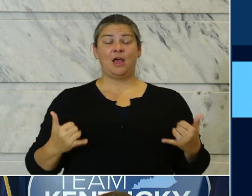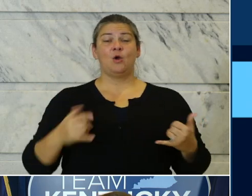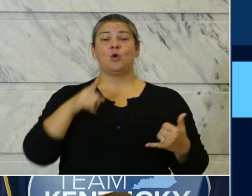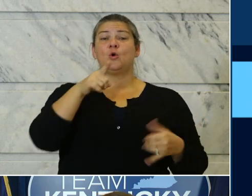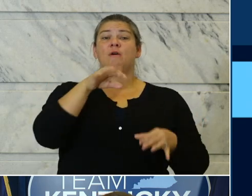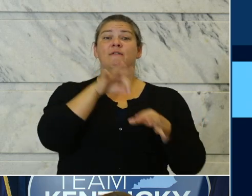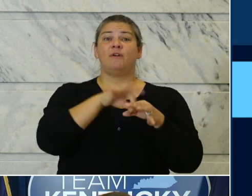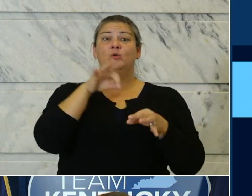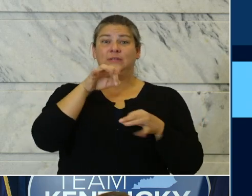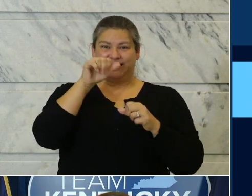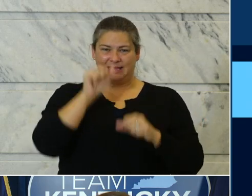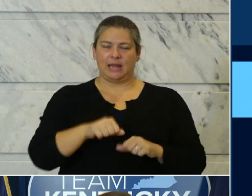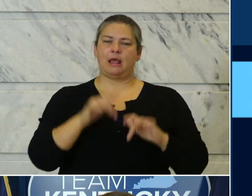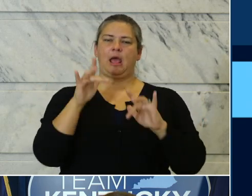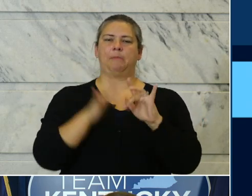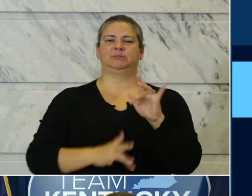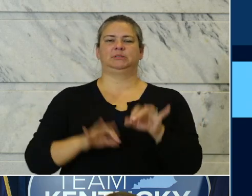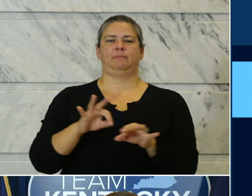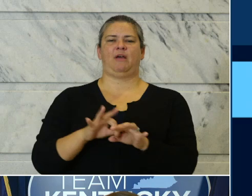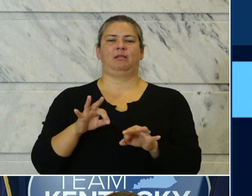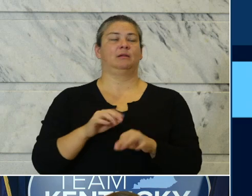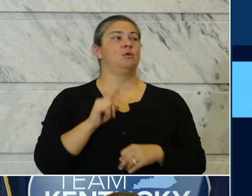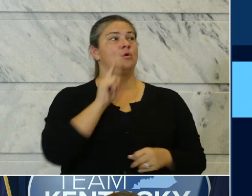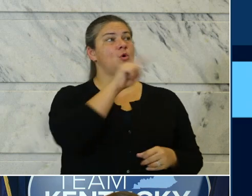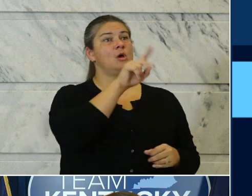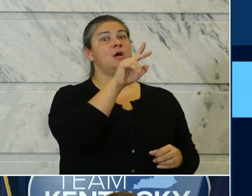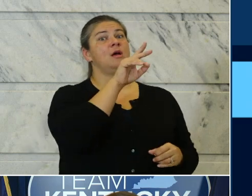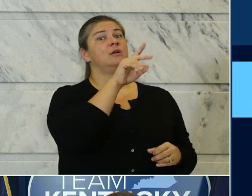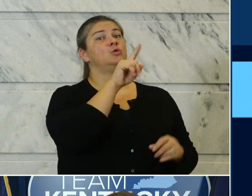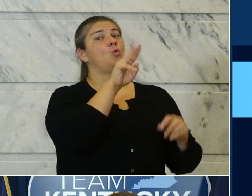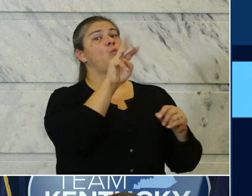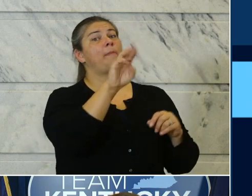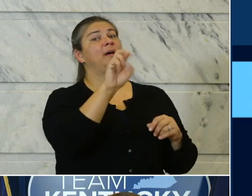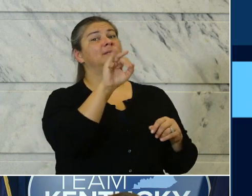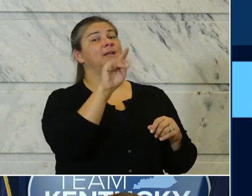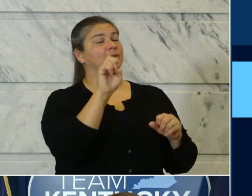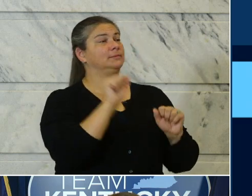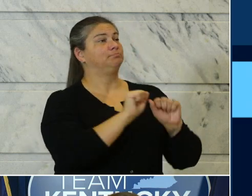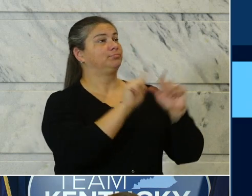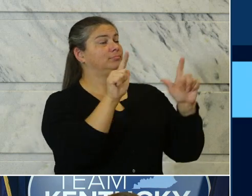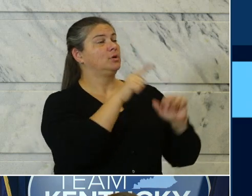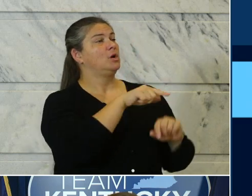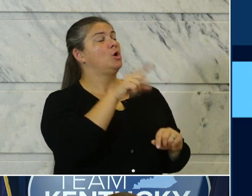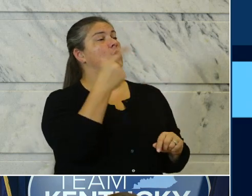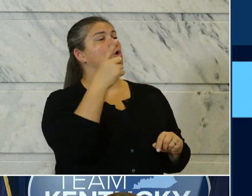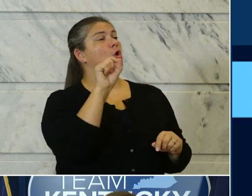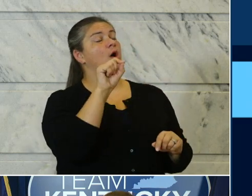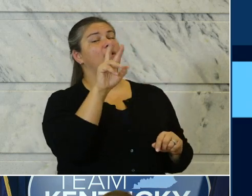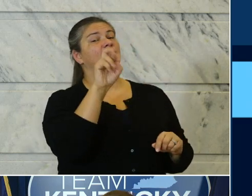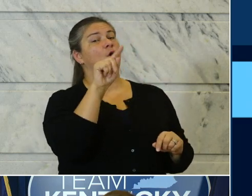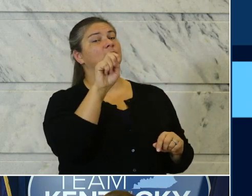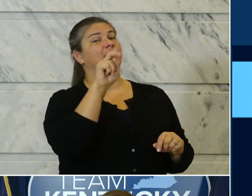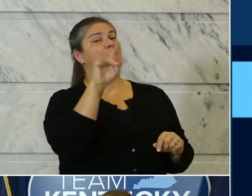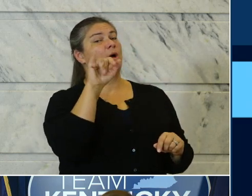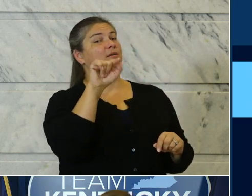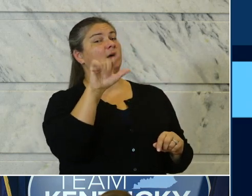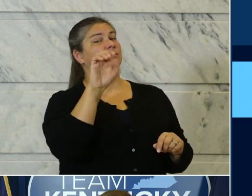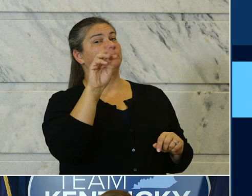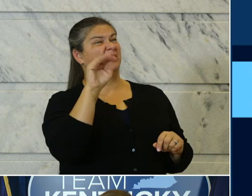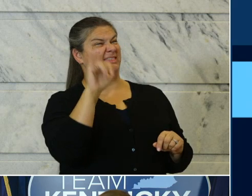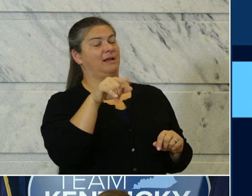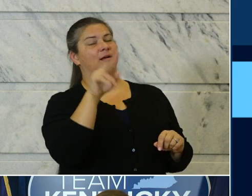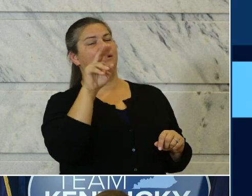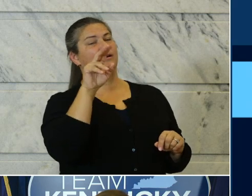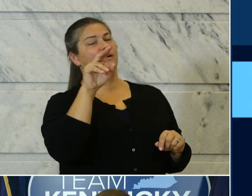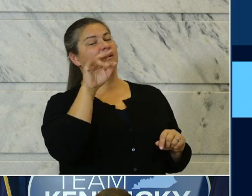ballot, going to govoteky.com. You only have until October 9th, right? So time is running out